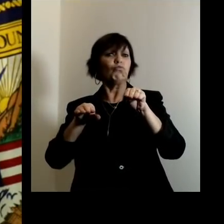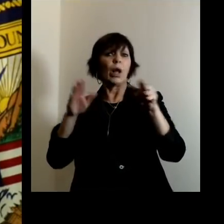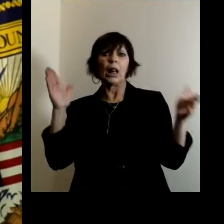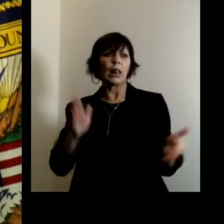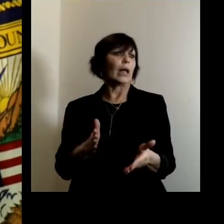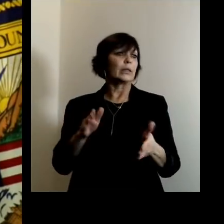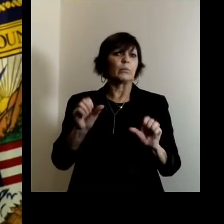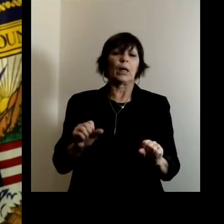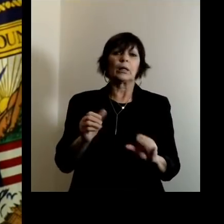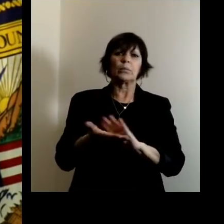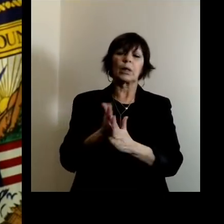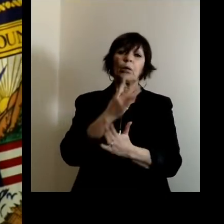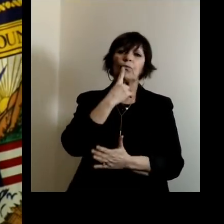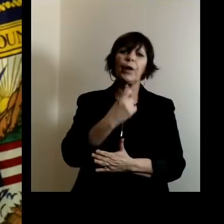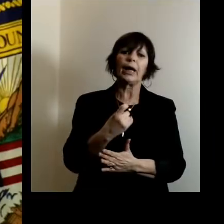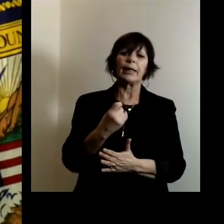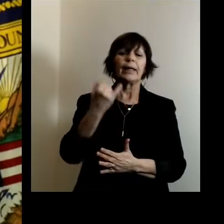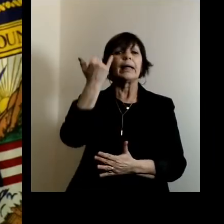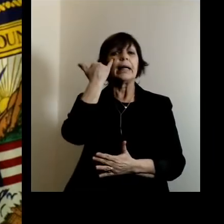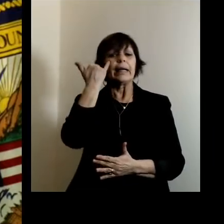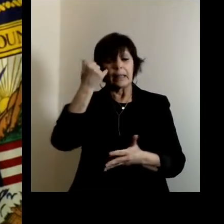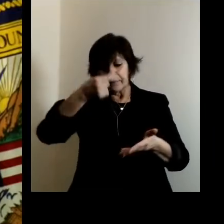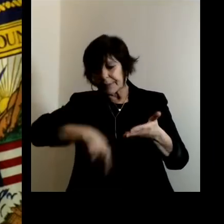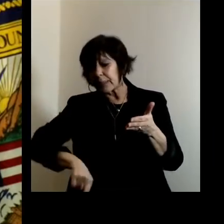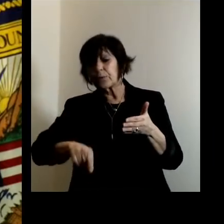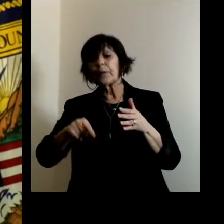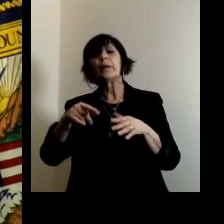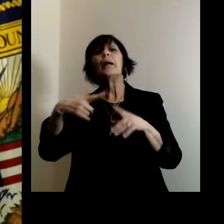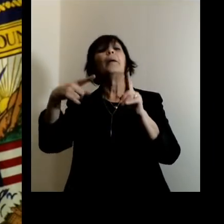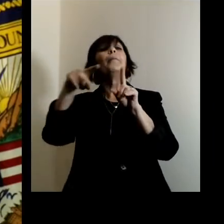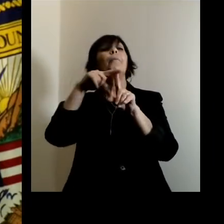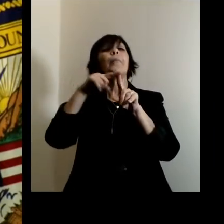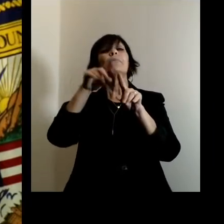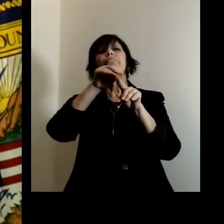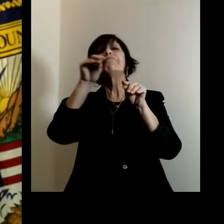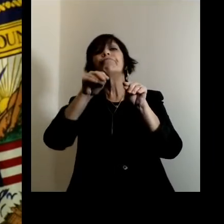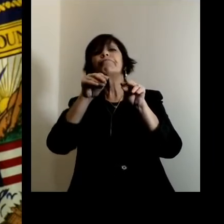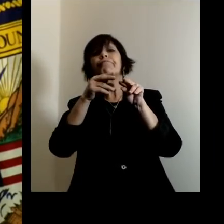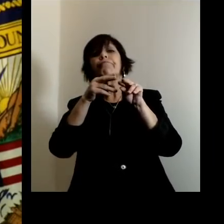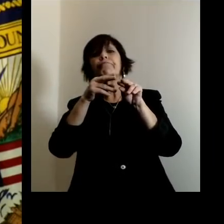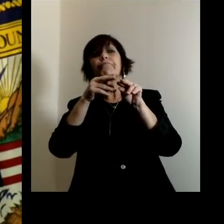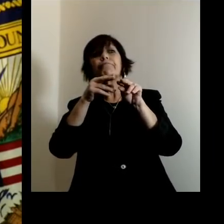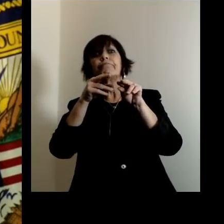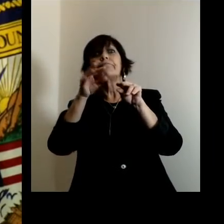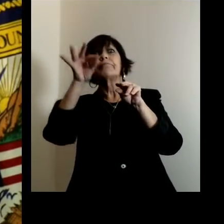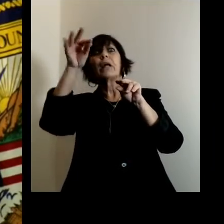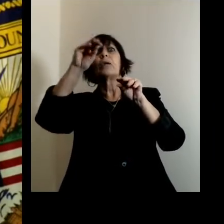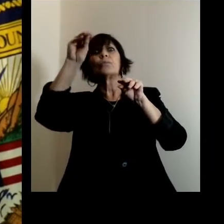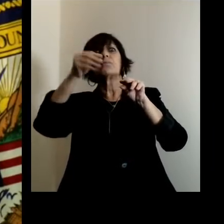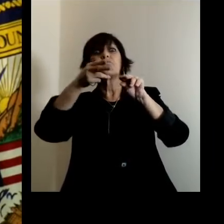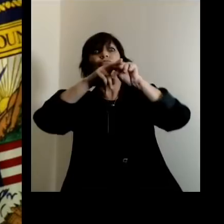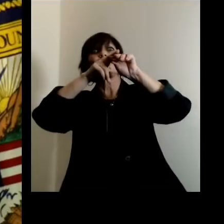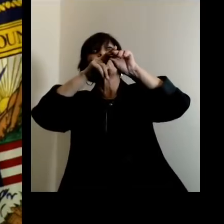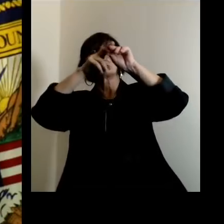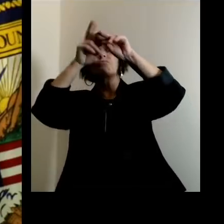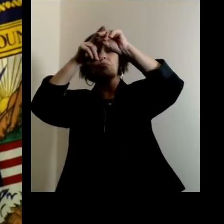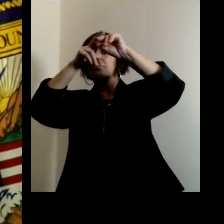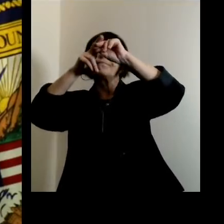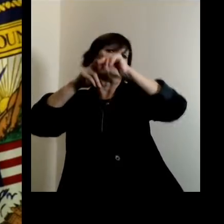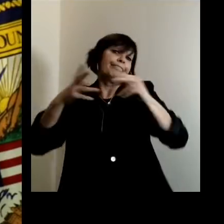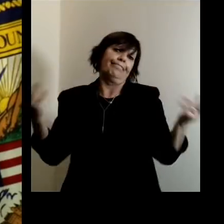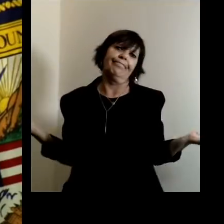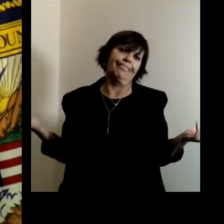chance of going red. If the positivity rate for the average of the next 7 days is 9%, well, then all bets are